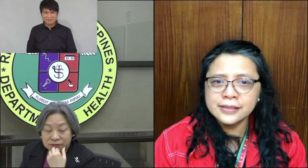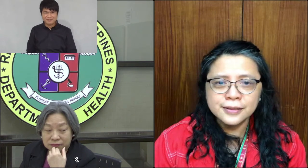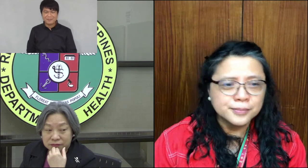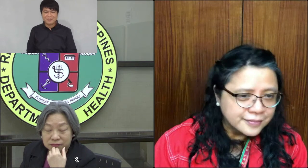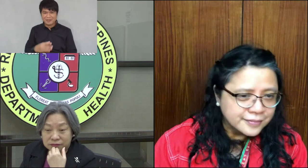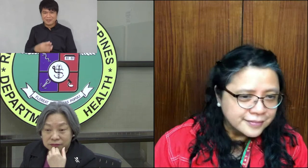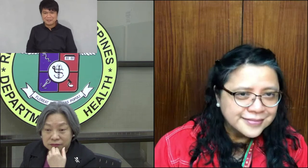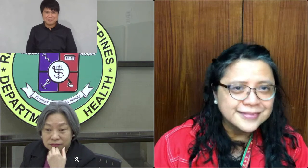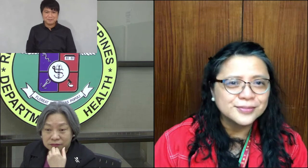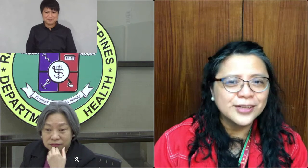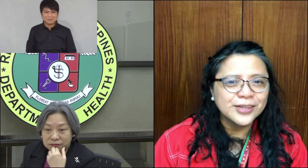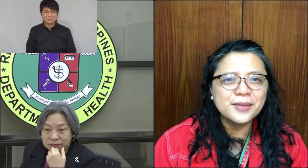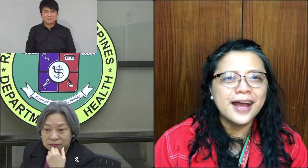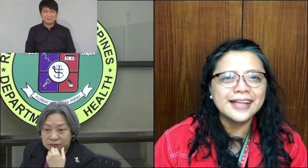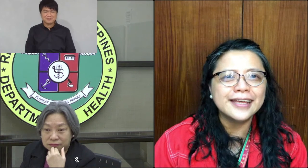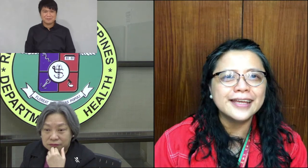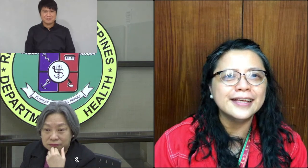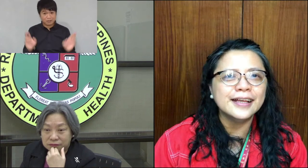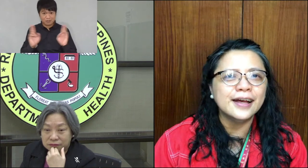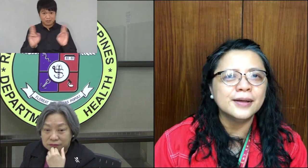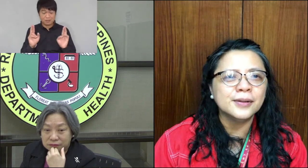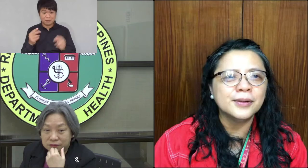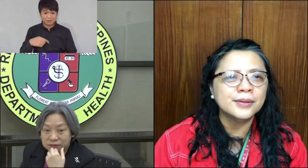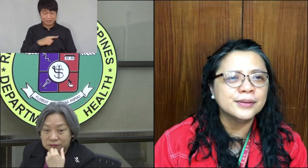Anything else? Pwede na ba ang ating